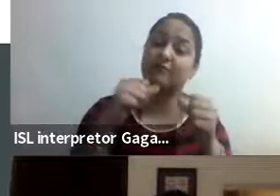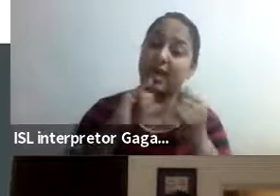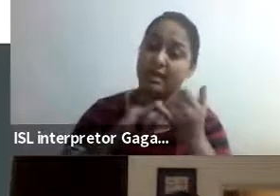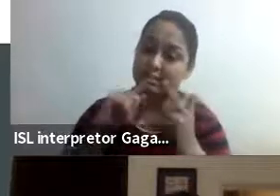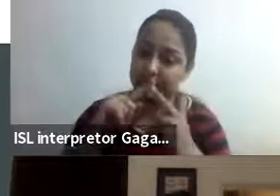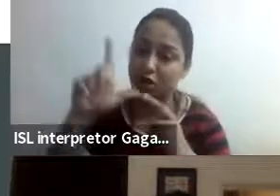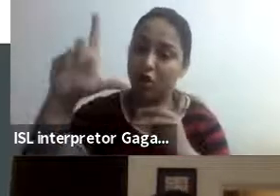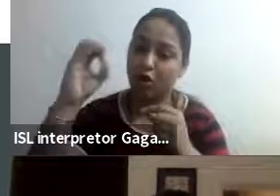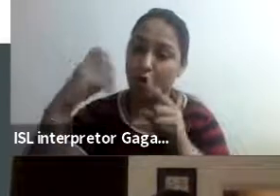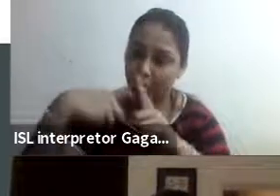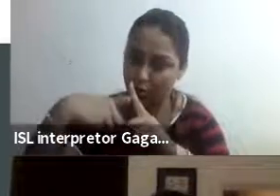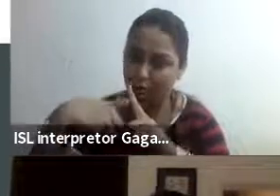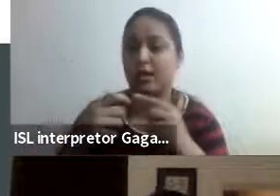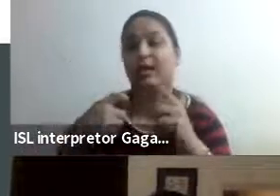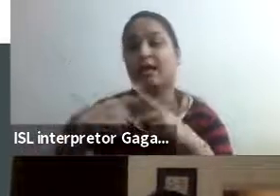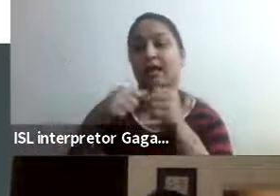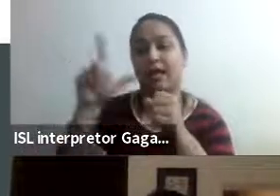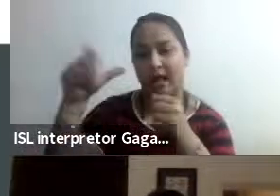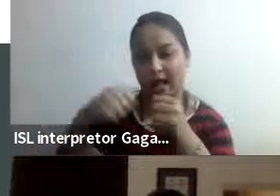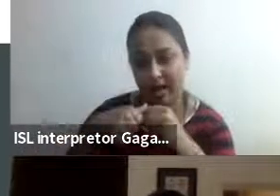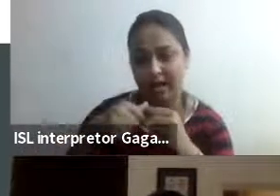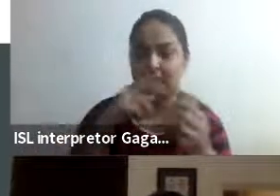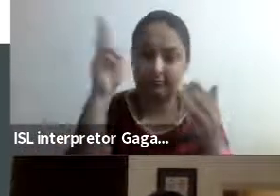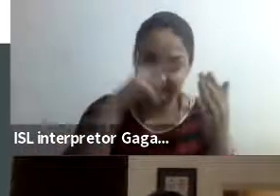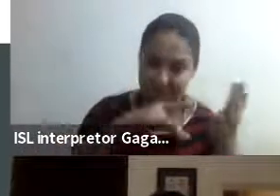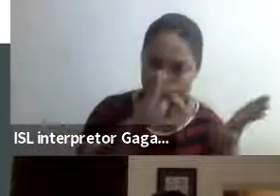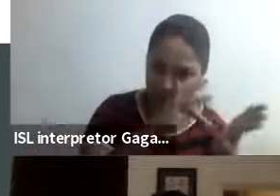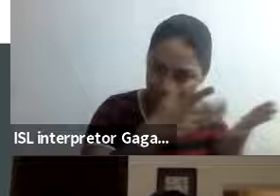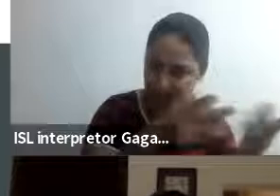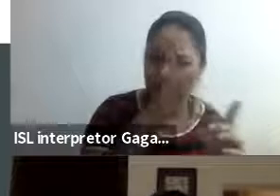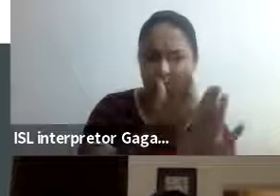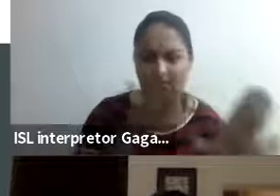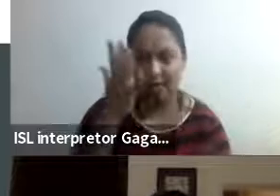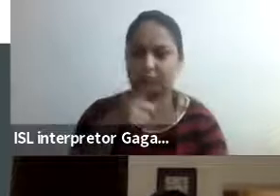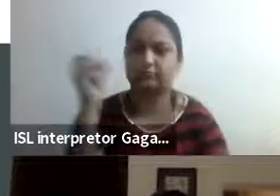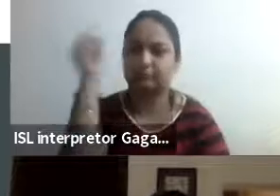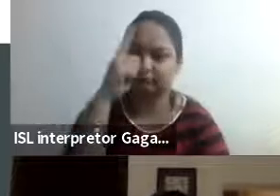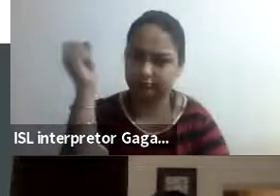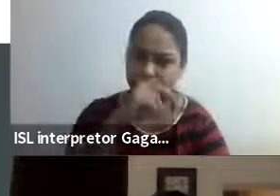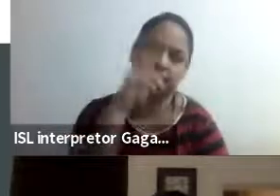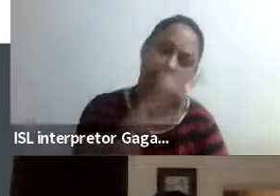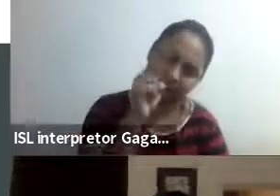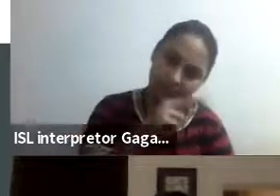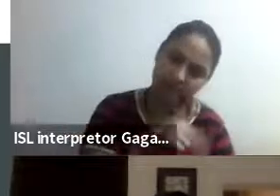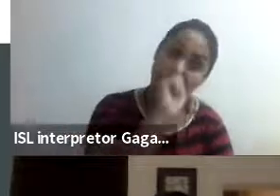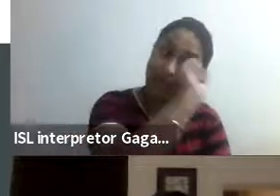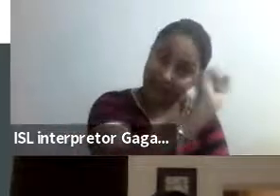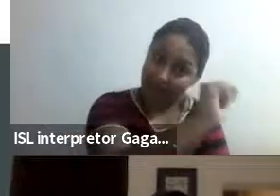she continues until today, until almost 5 years ago. She was doing monthly illustrations of